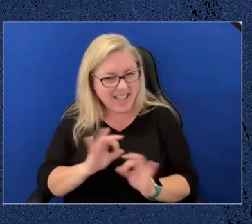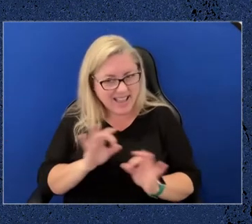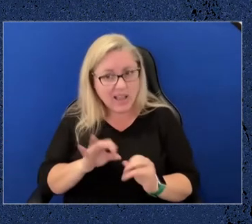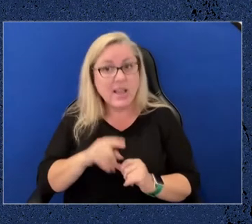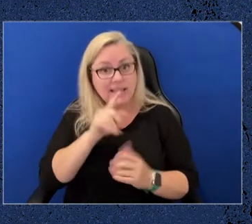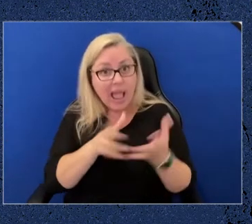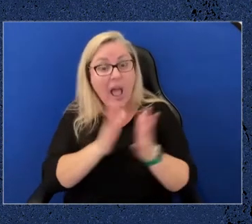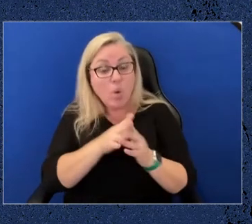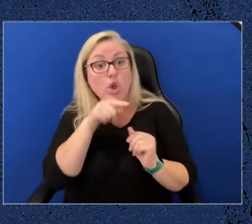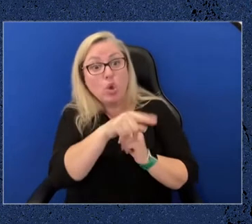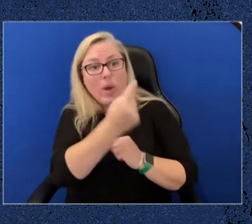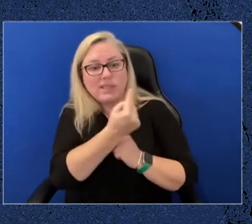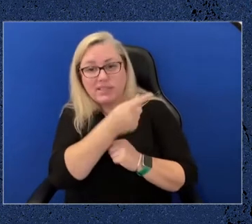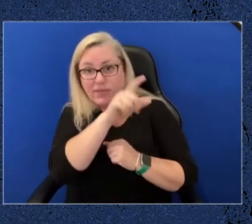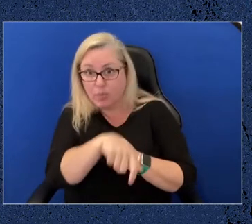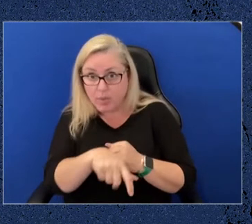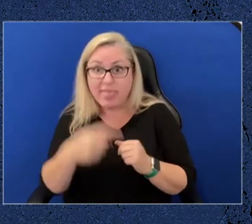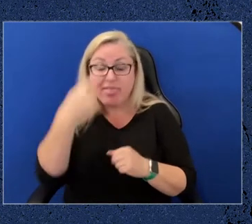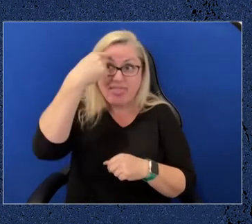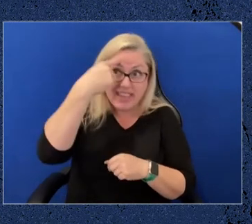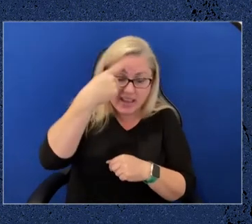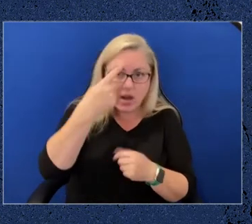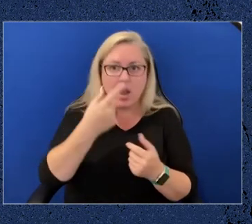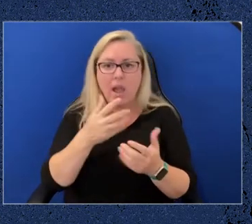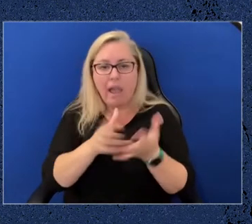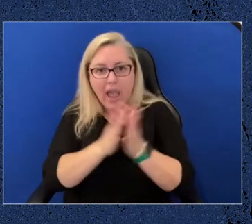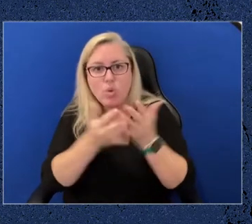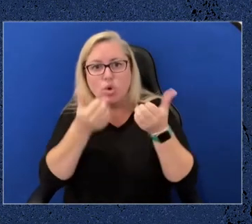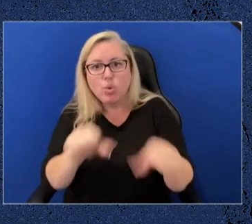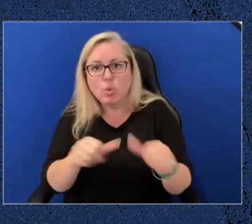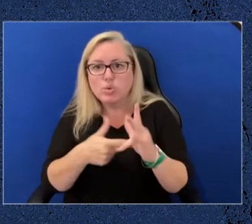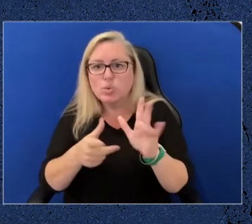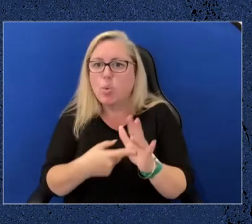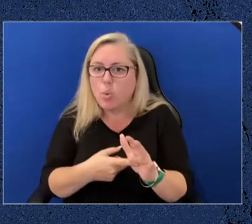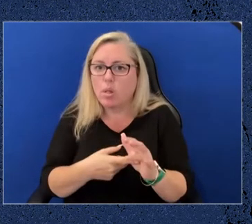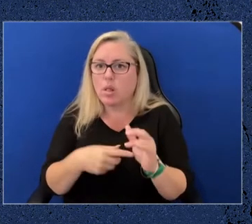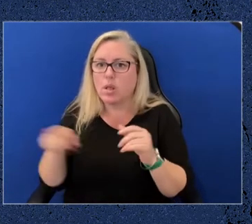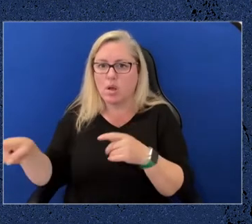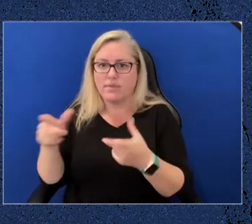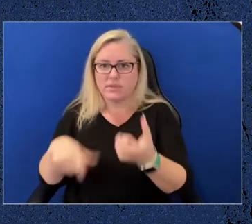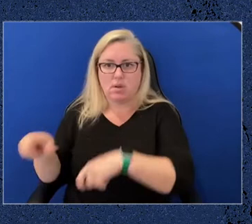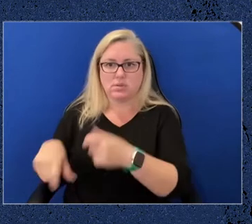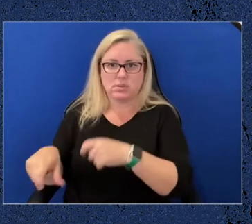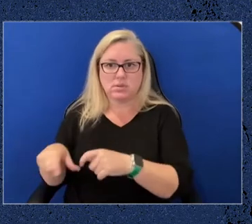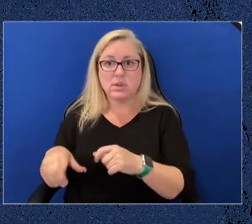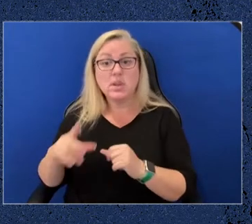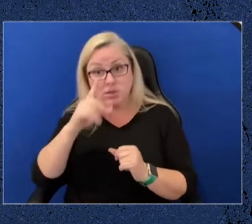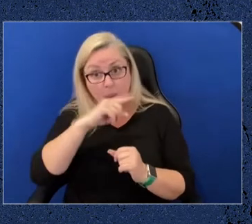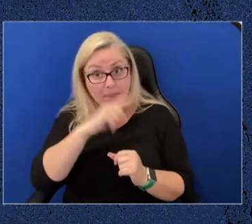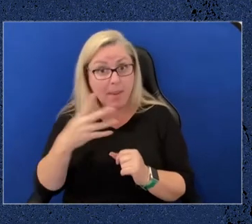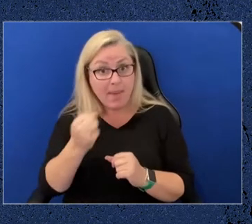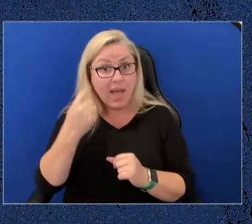science or use that tool. Science is a tool, that's what I was looking for. So for me, I think the thing that people need to start doing is saying,